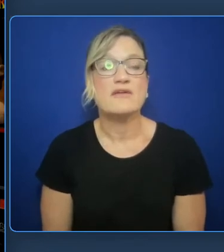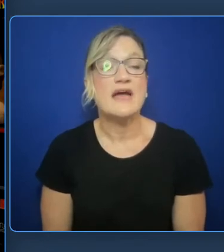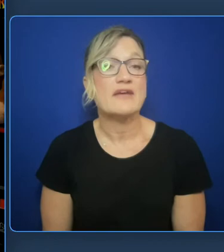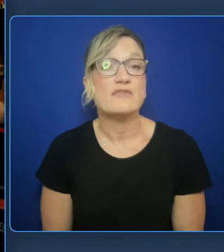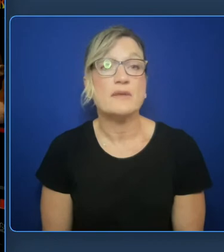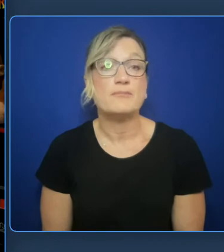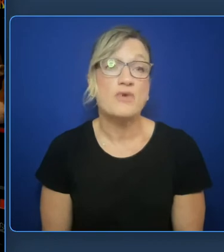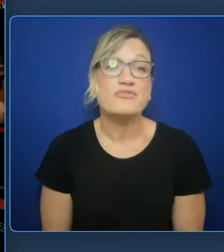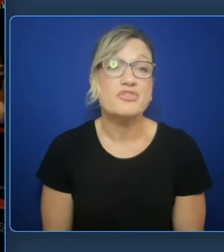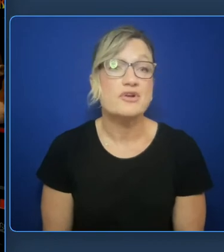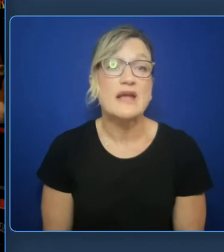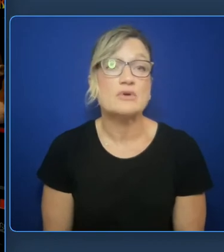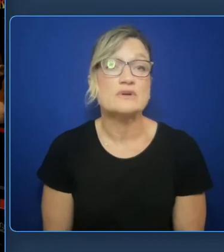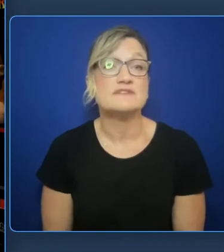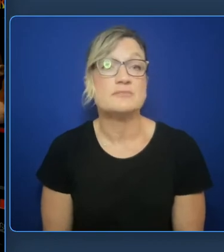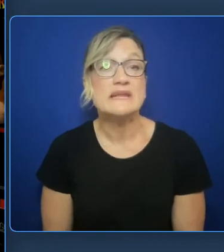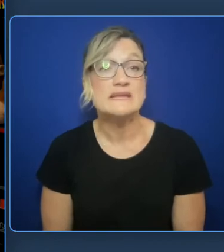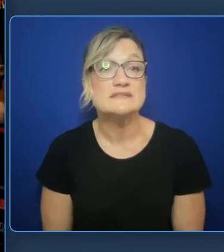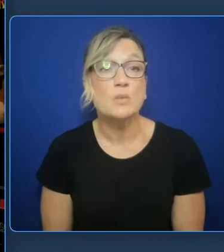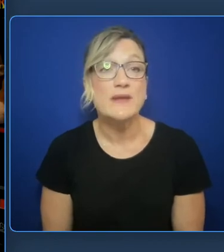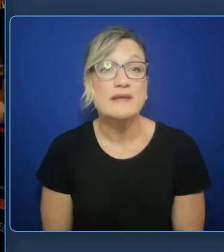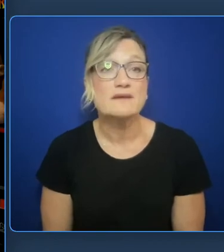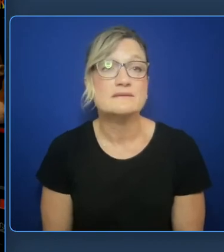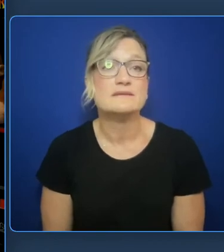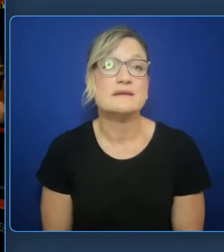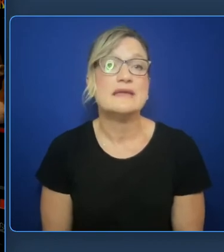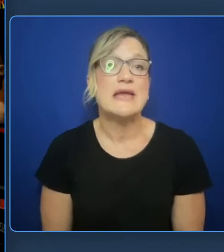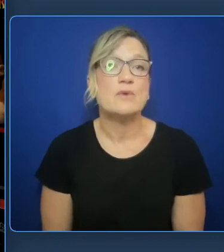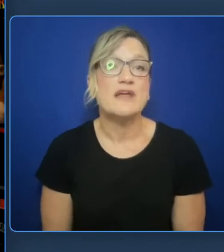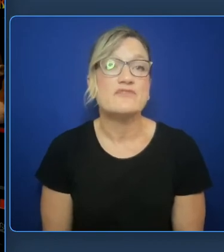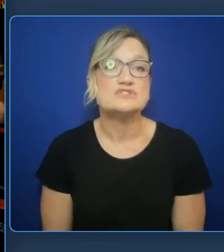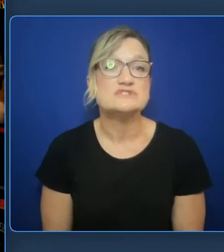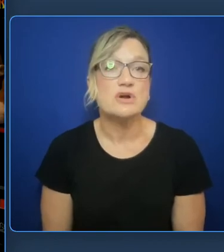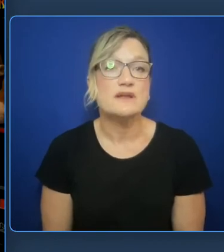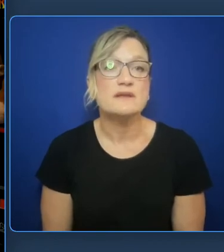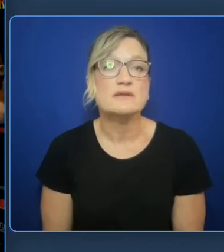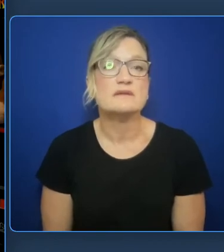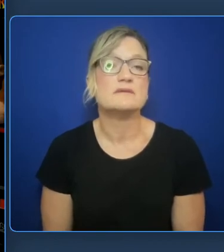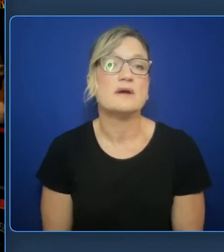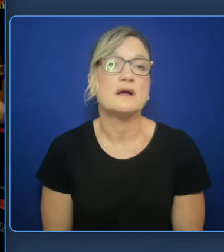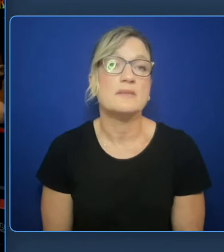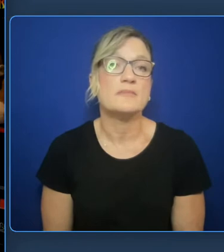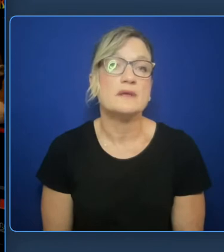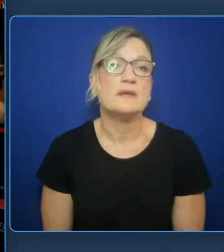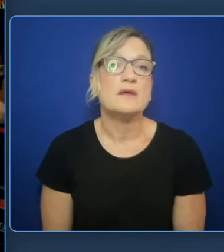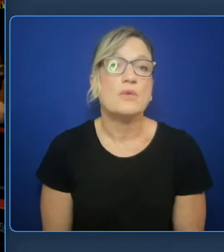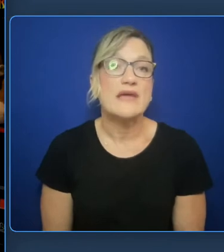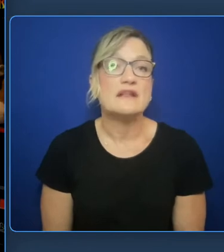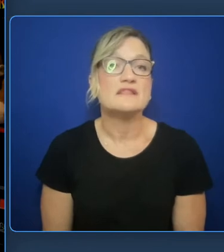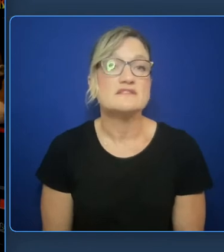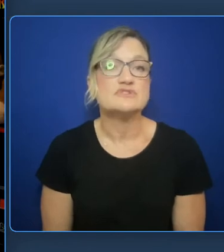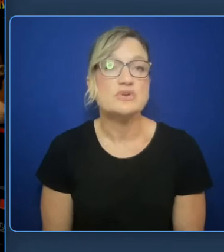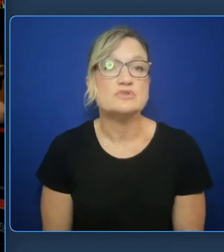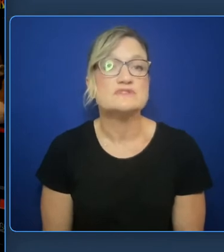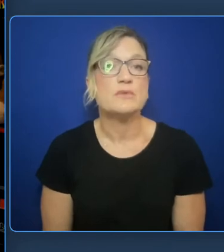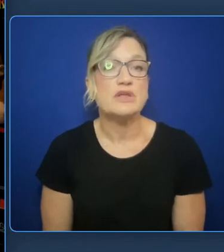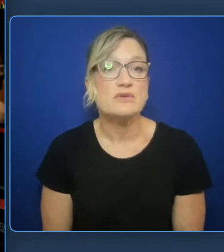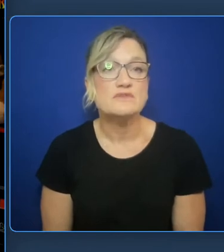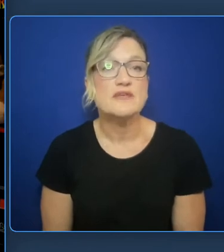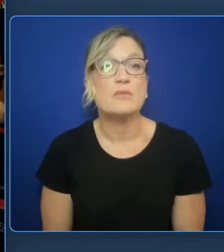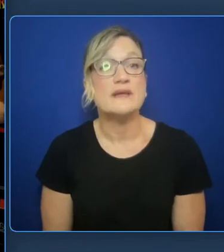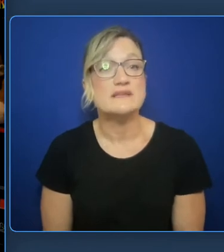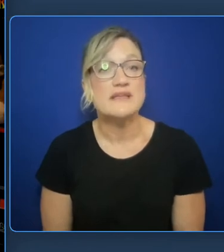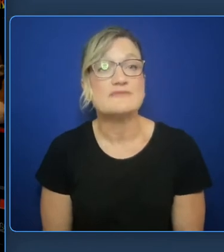You know, I have roughly 30 hours of meetings a week. And when I first started, we had a list of interpreters